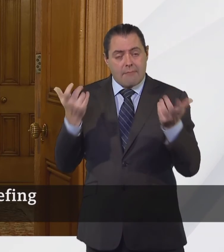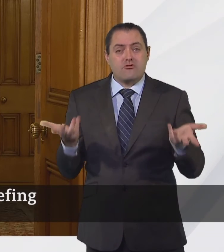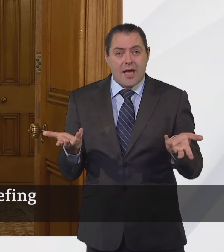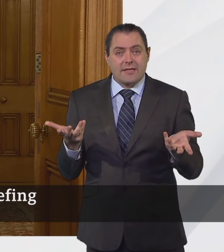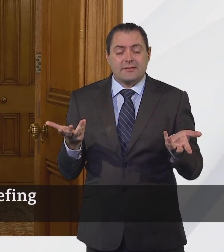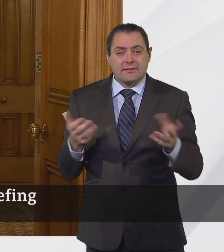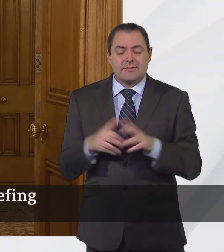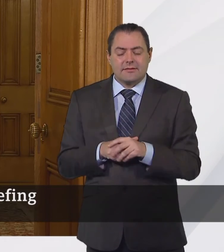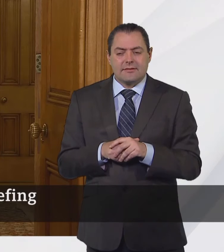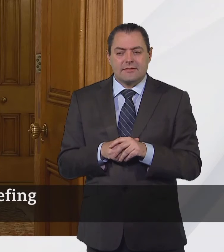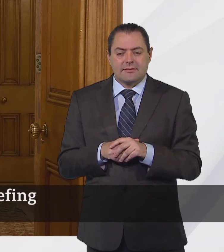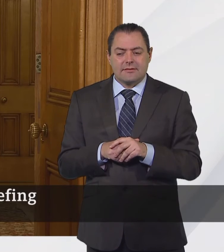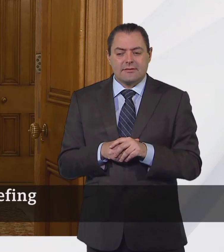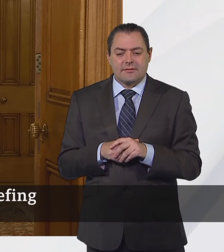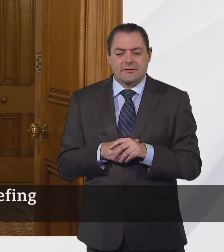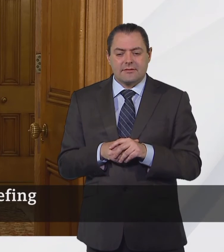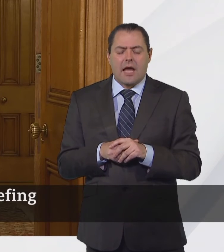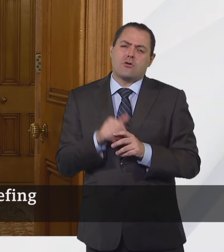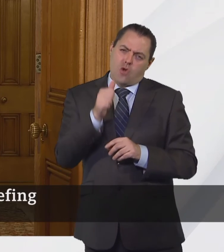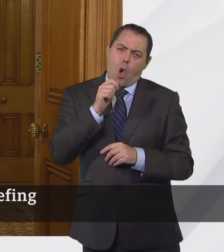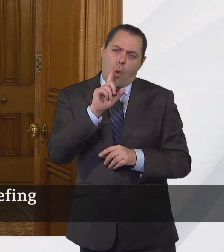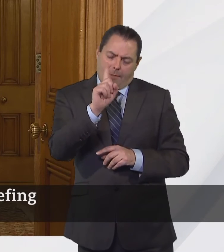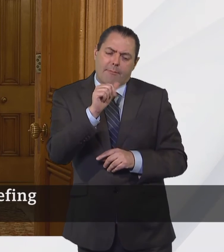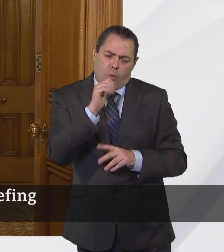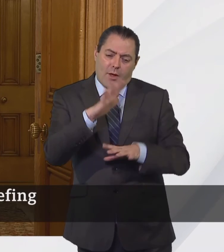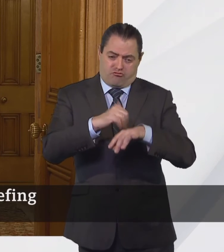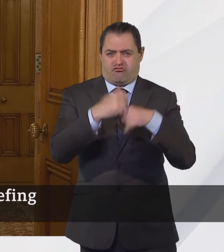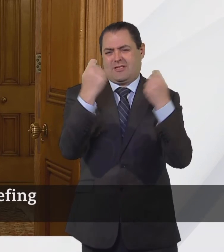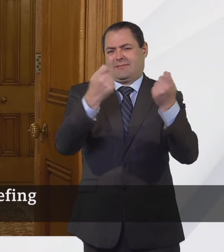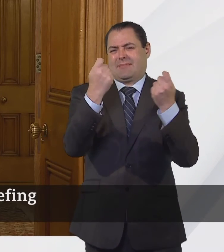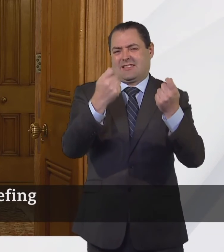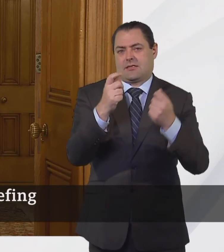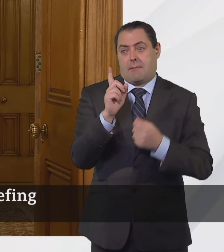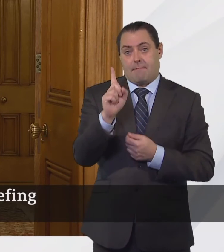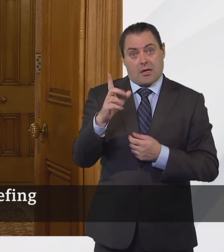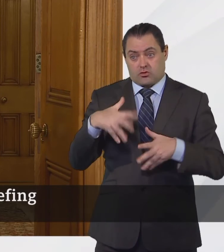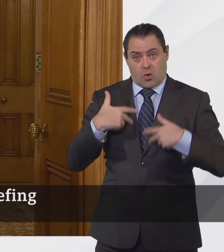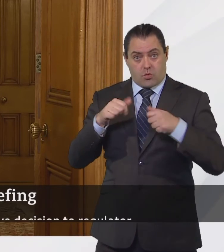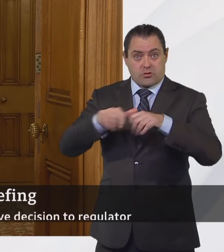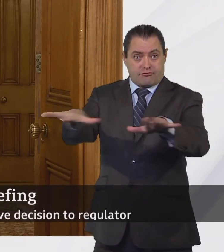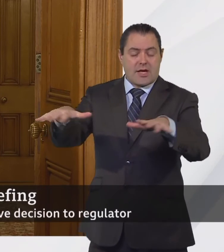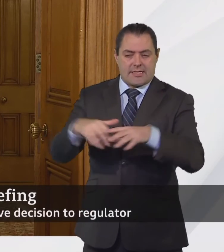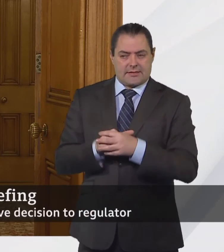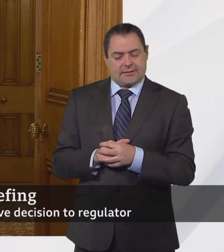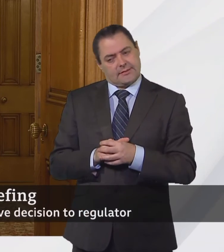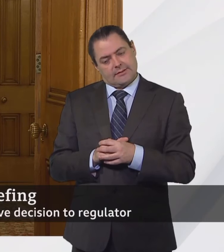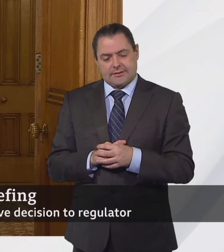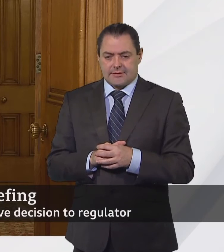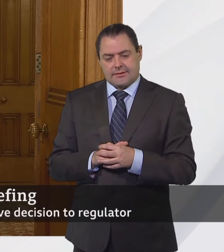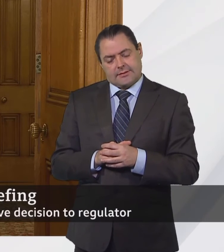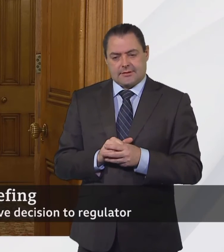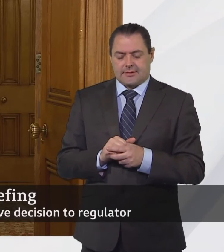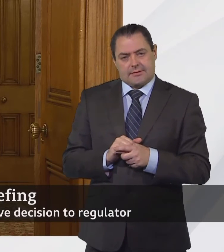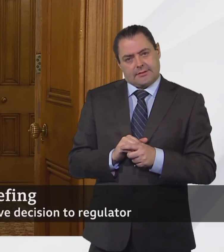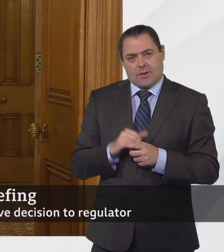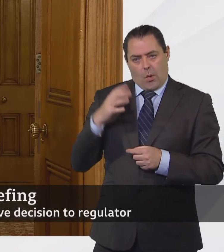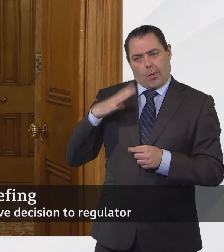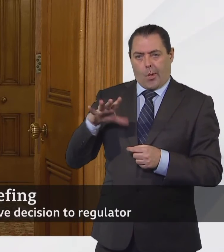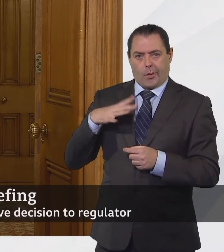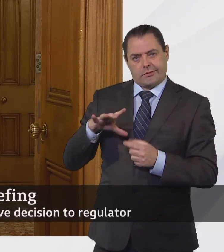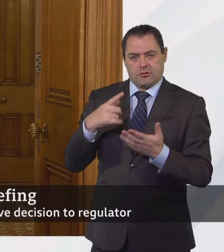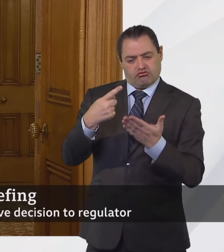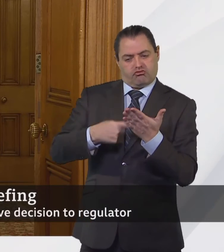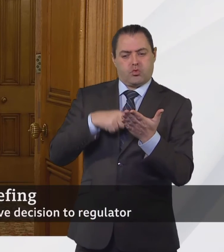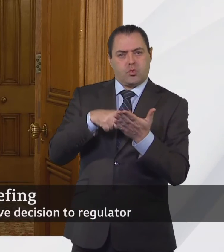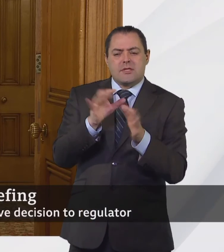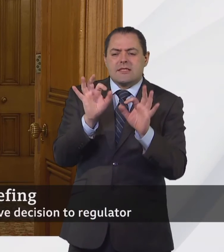frankly going to do anyway, and the need to keep the virus under control. So what we're trying to set out with the